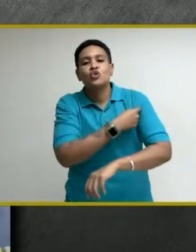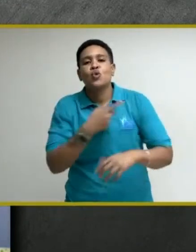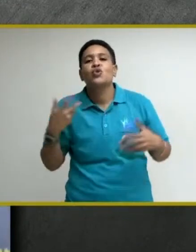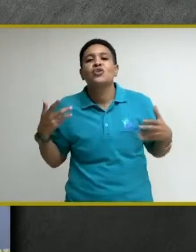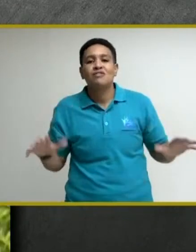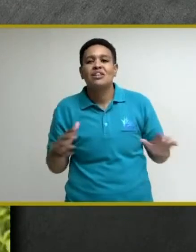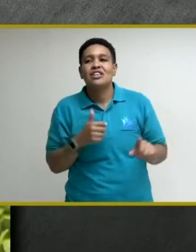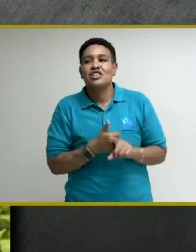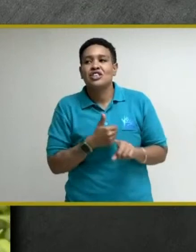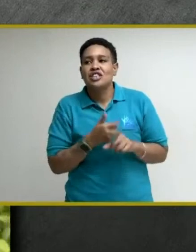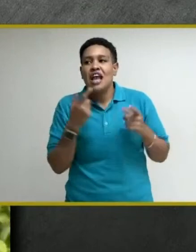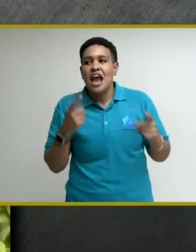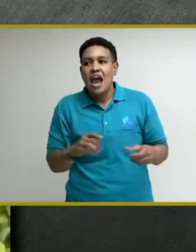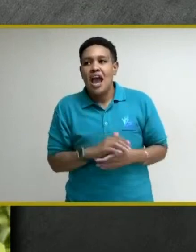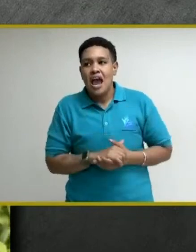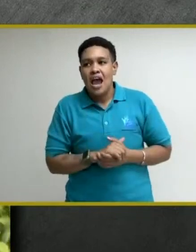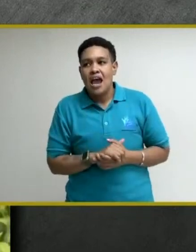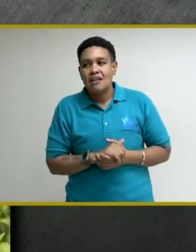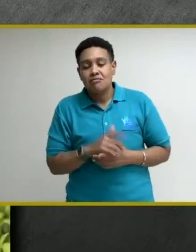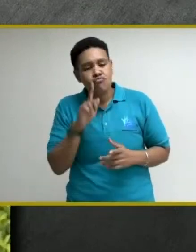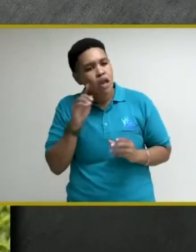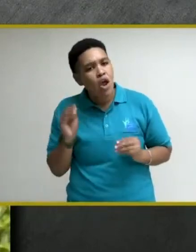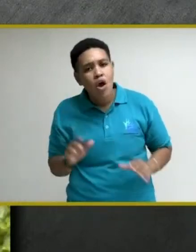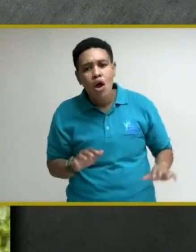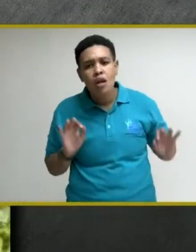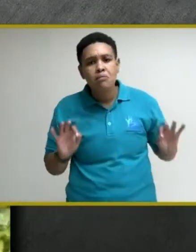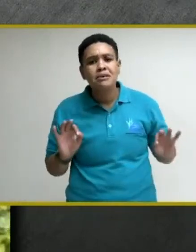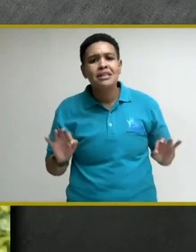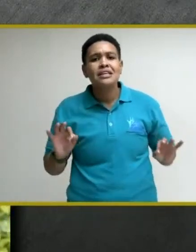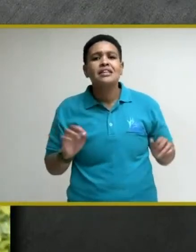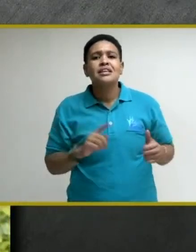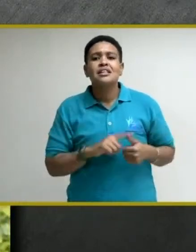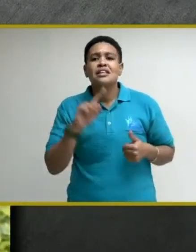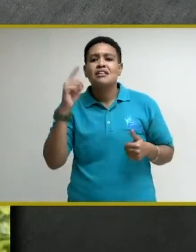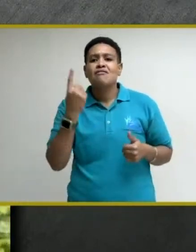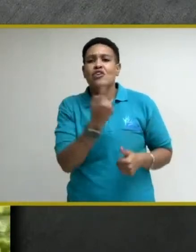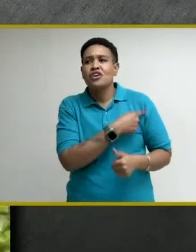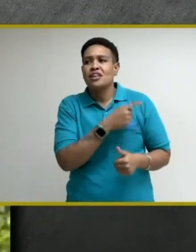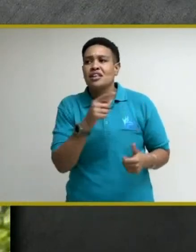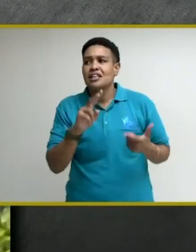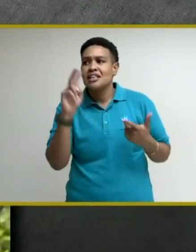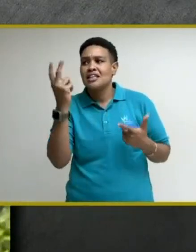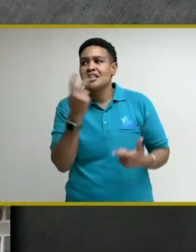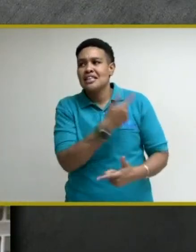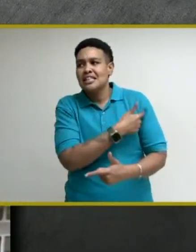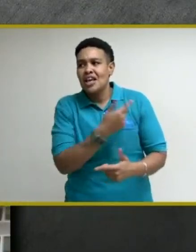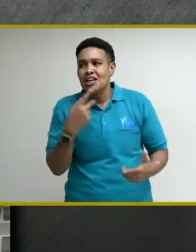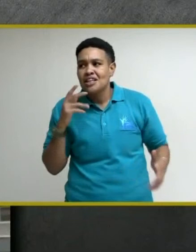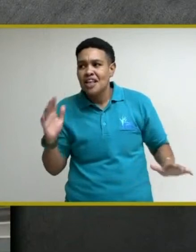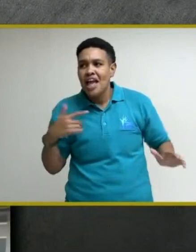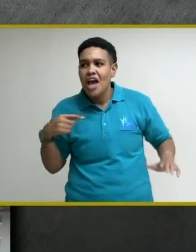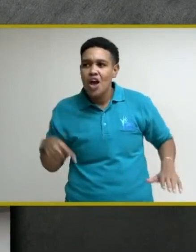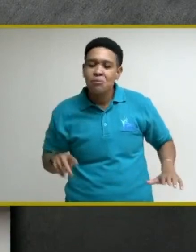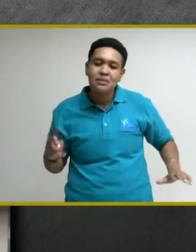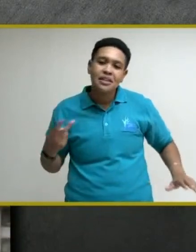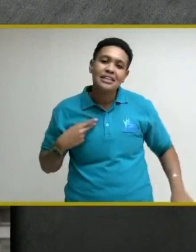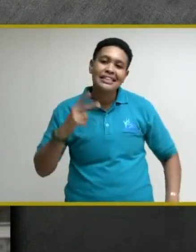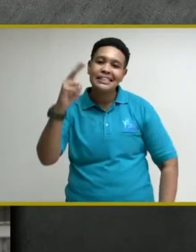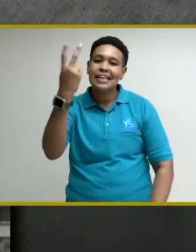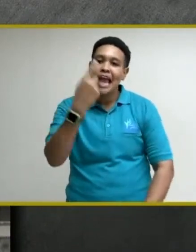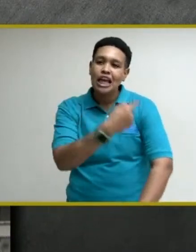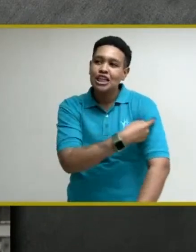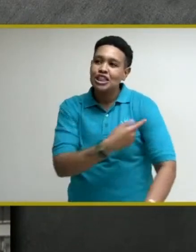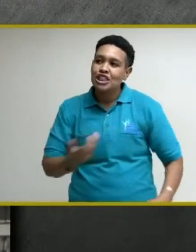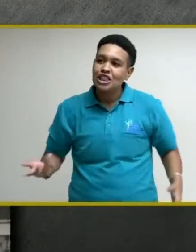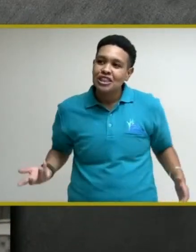for their second. First dose was very organized. The second dose, I come back today and get it. I'm all right. This is my second jab